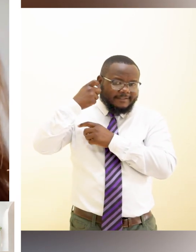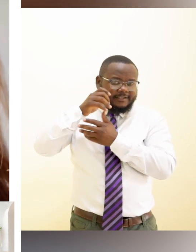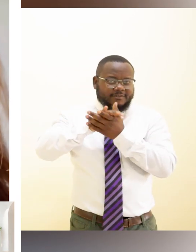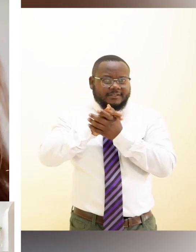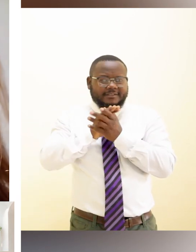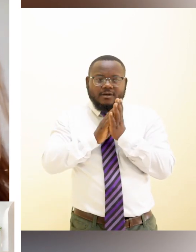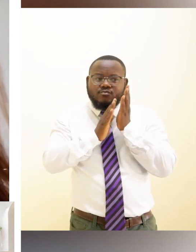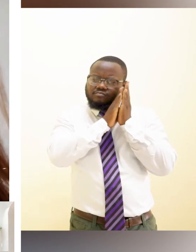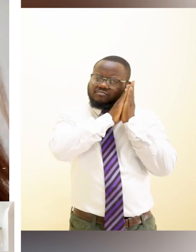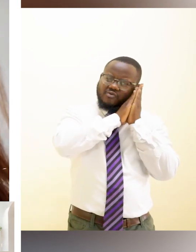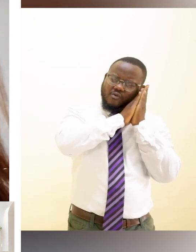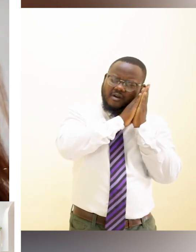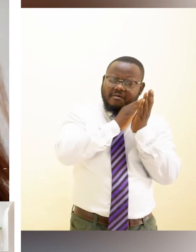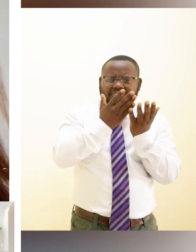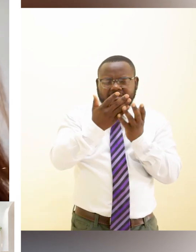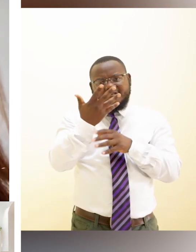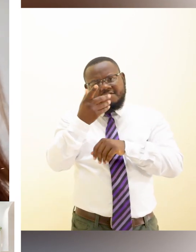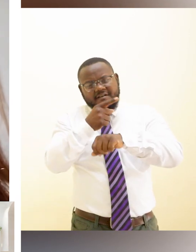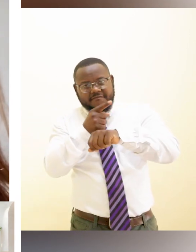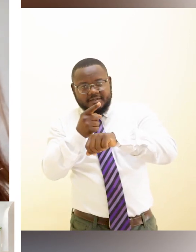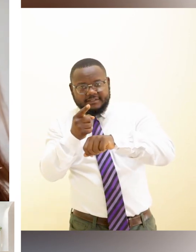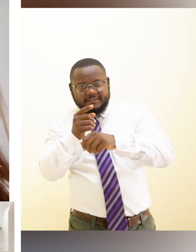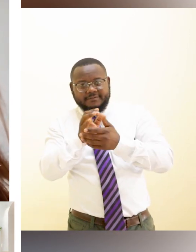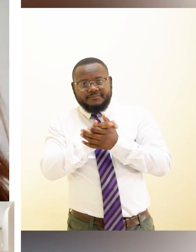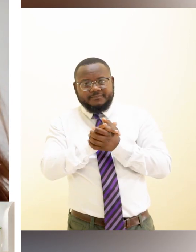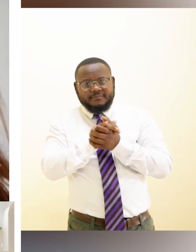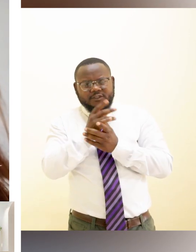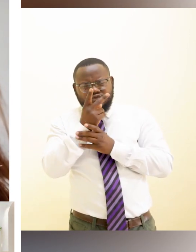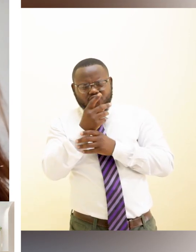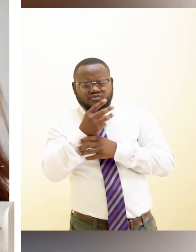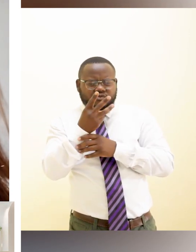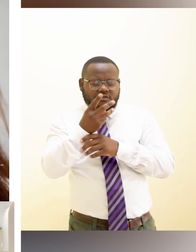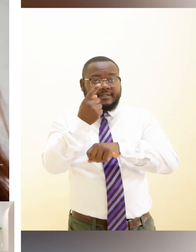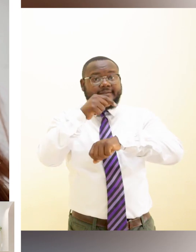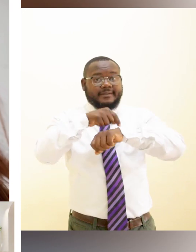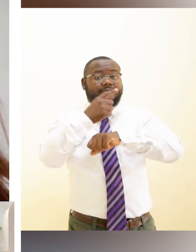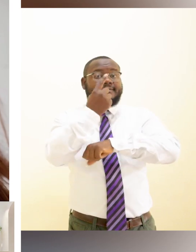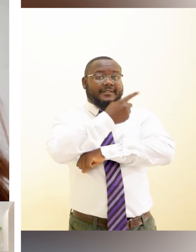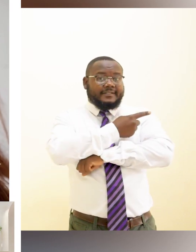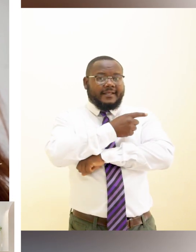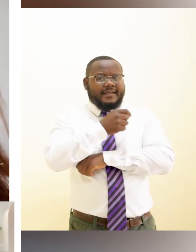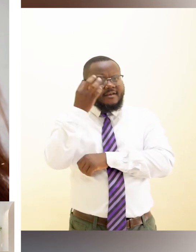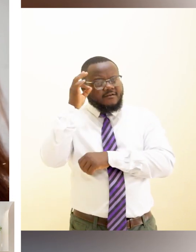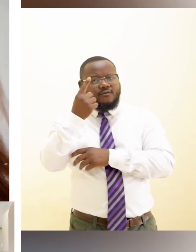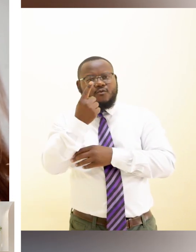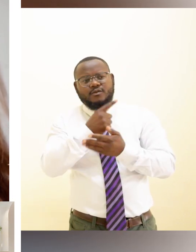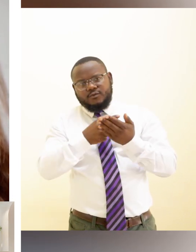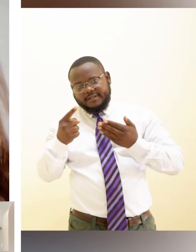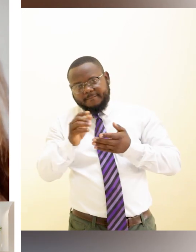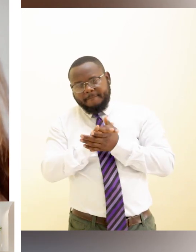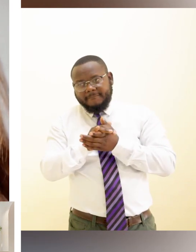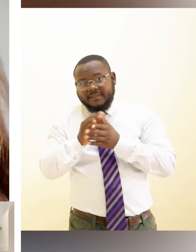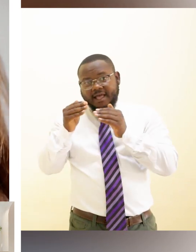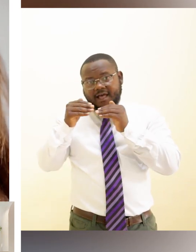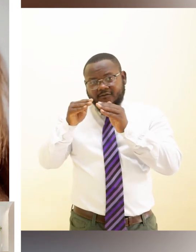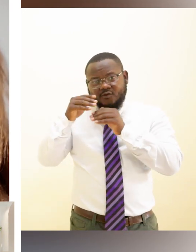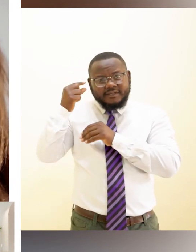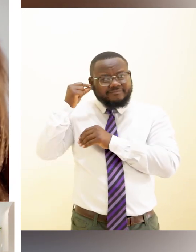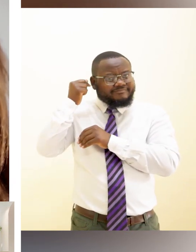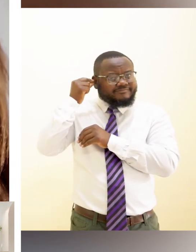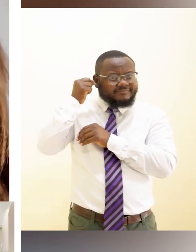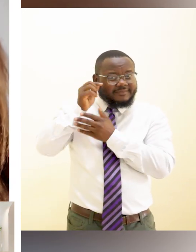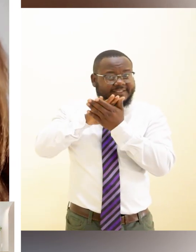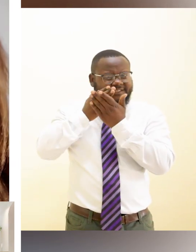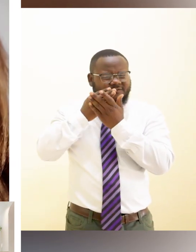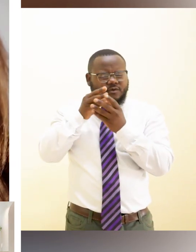ideally lying on the unaffected side for at least 5 minutes, 2-3 times a day for 5-7 days. Avoid cotton wool since